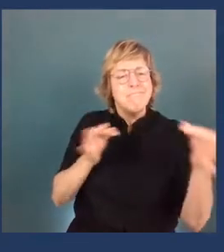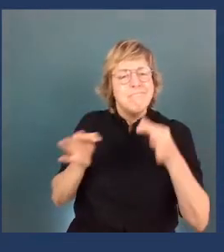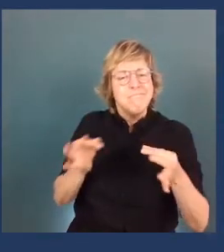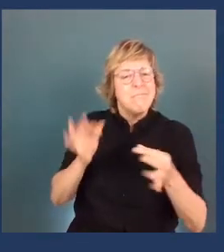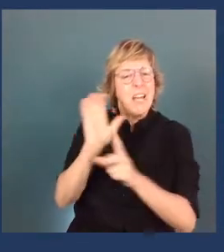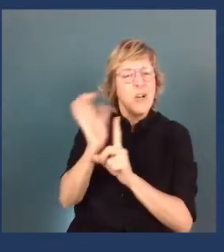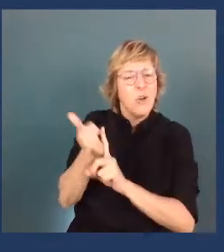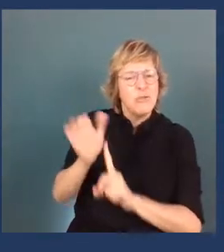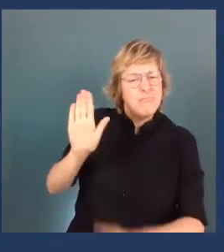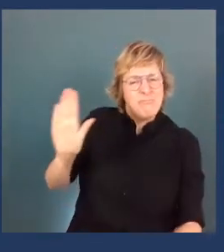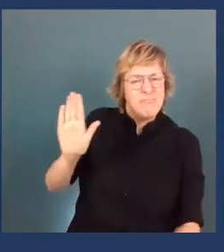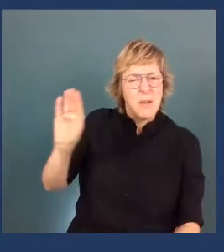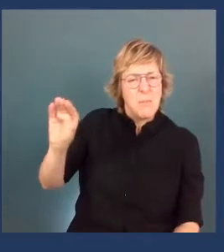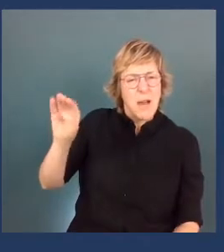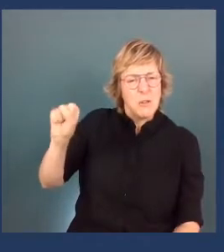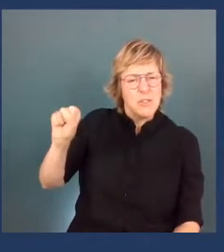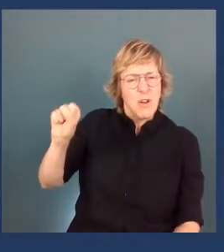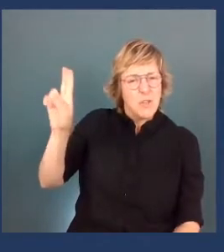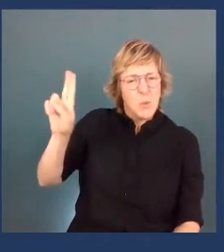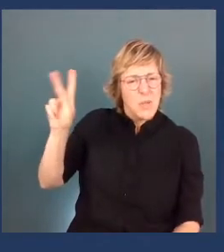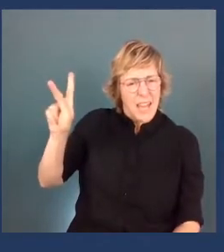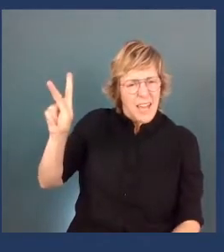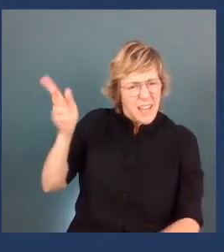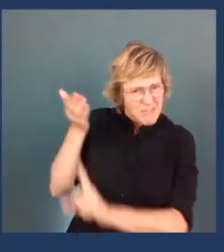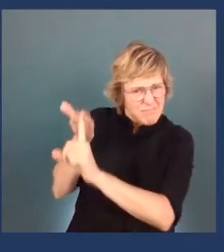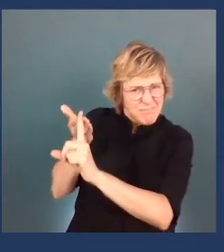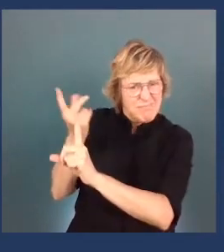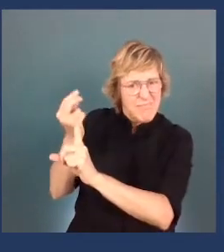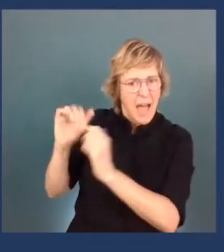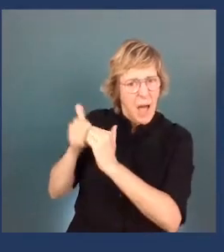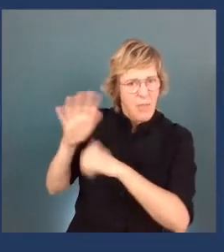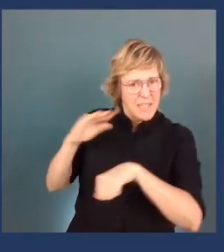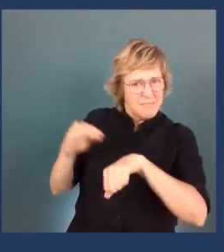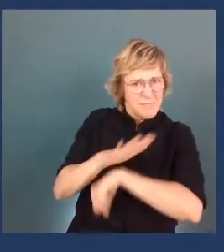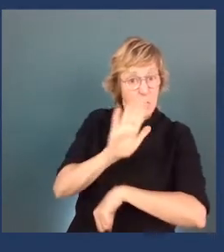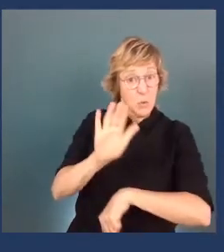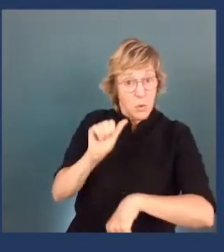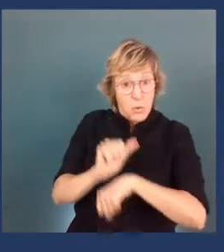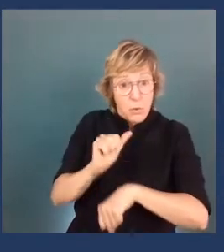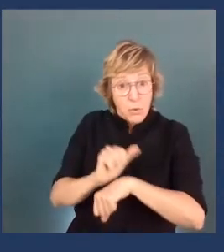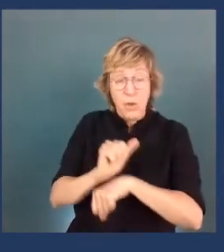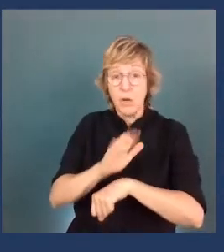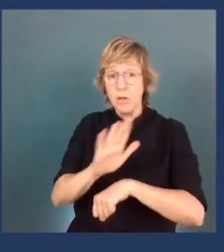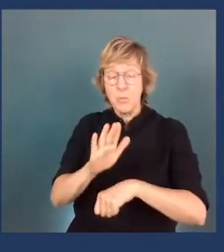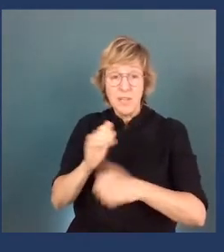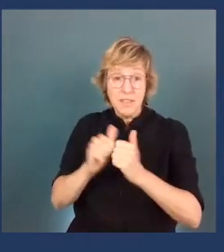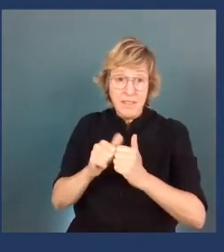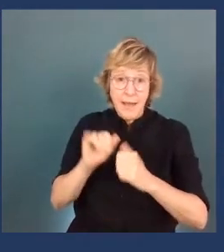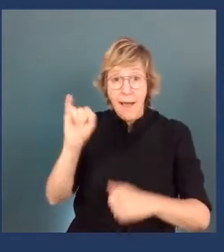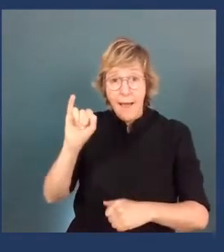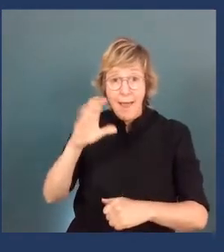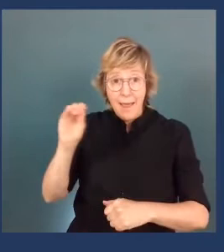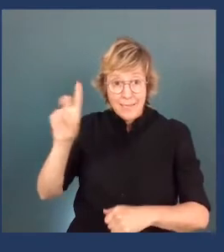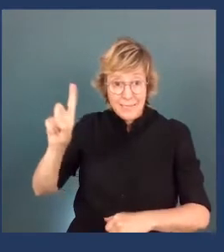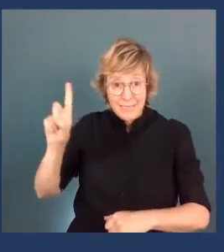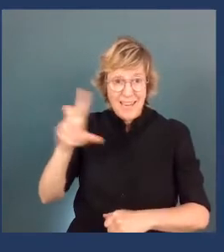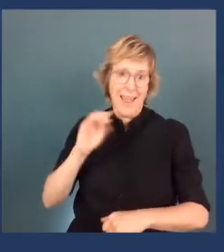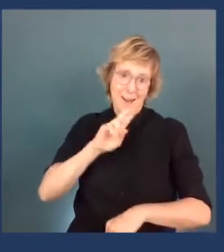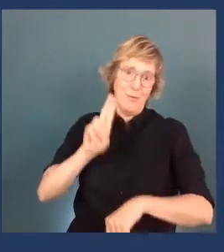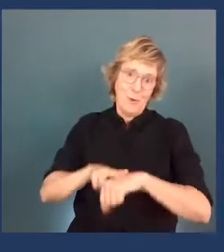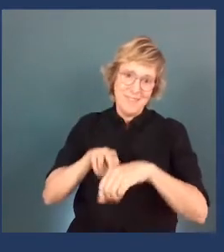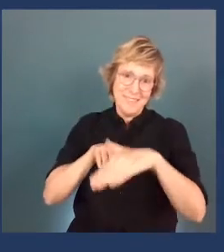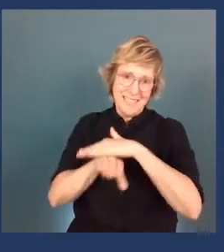bit about the culture at Microsoft UK and how that's impacted your thinking around I&D and, of course,